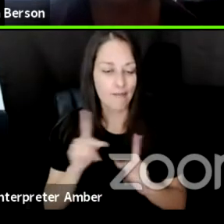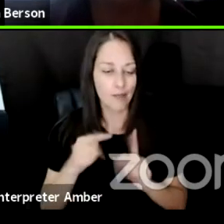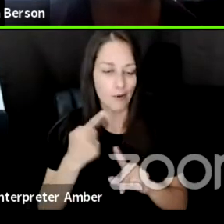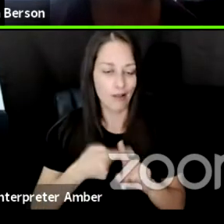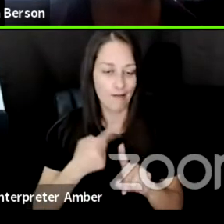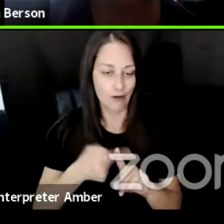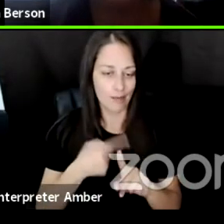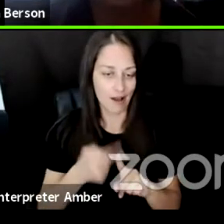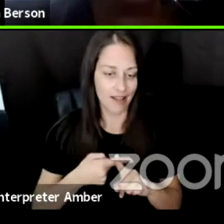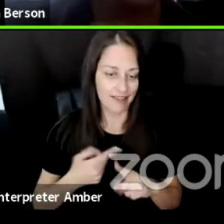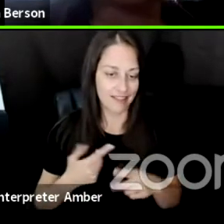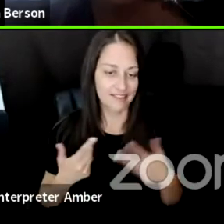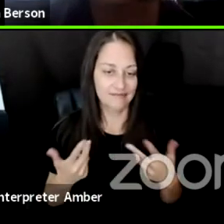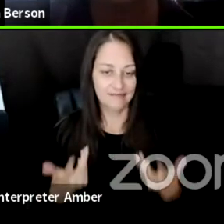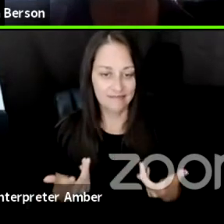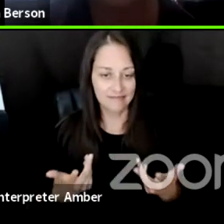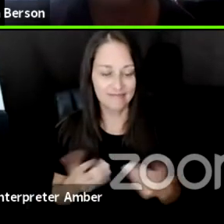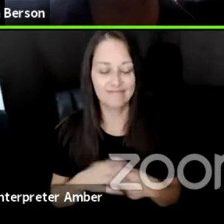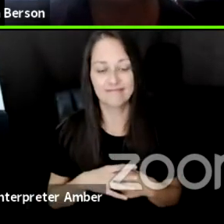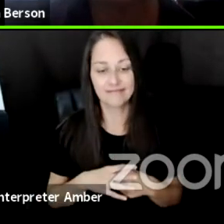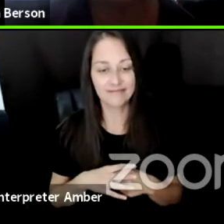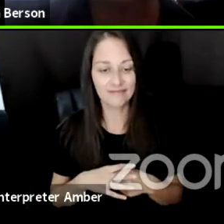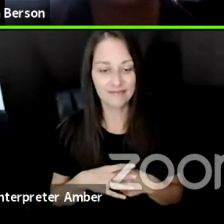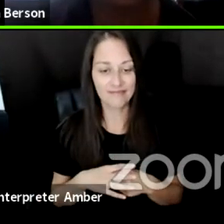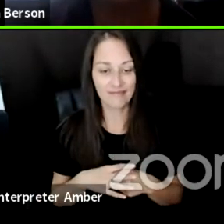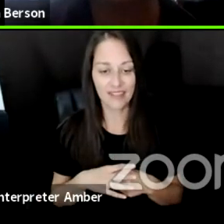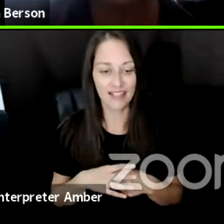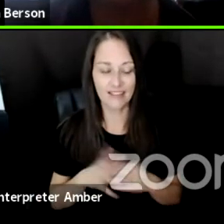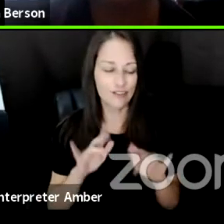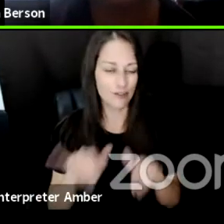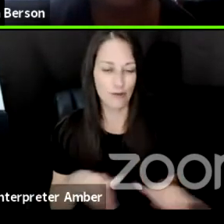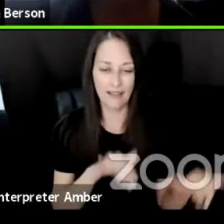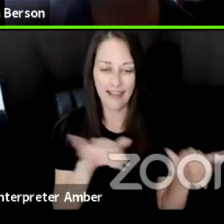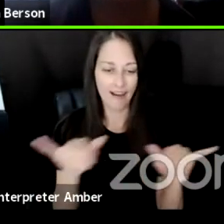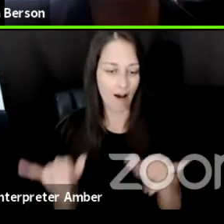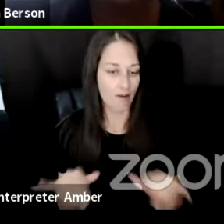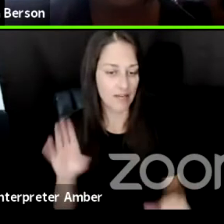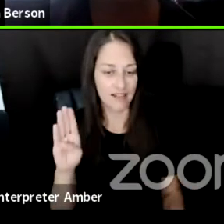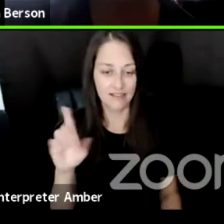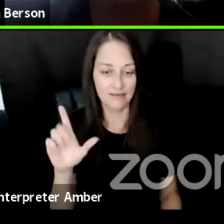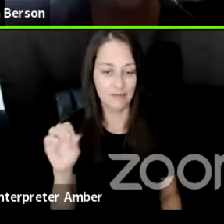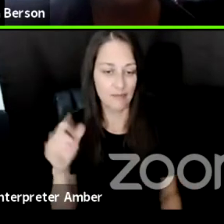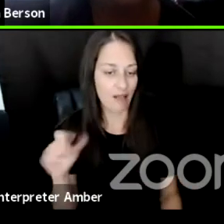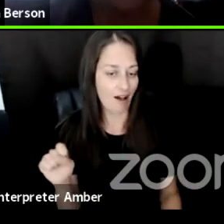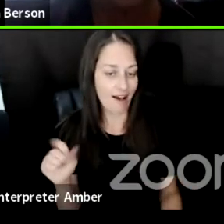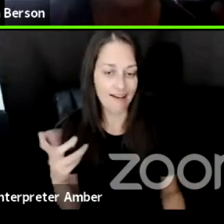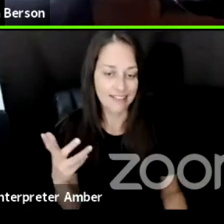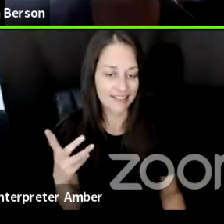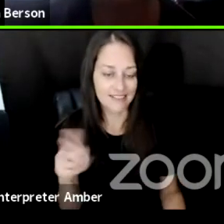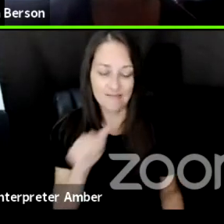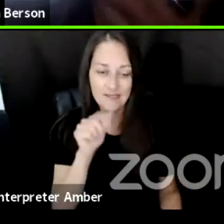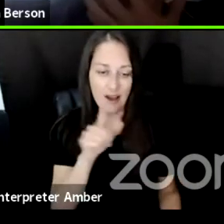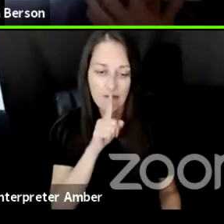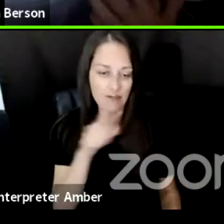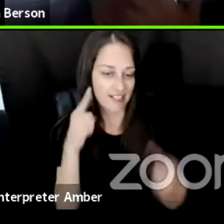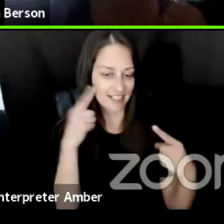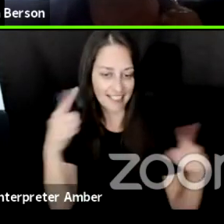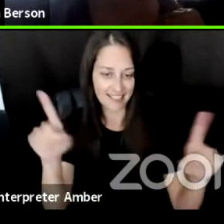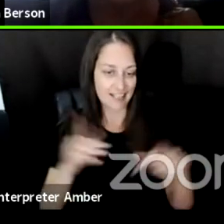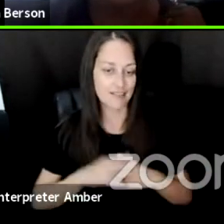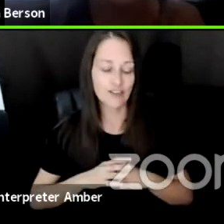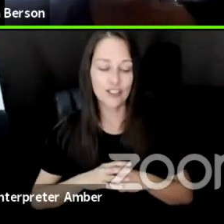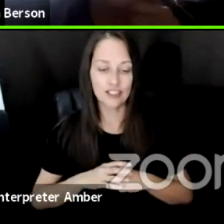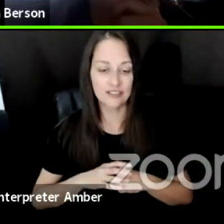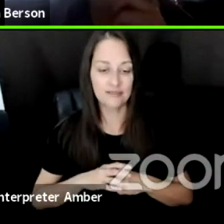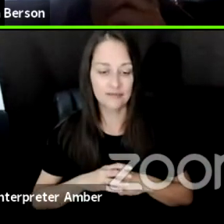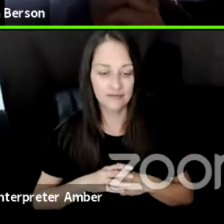know, blogs are just everywhere, and that has not been the answer unless you are able to find